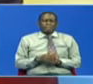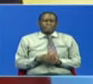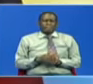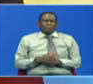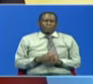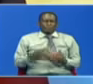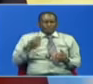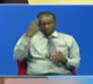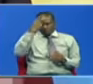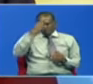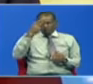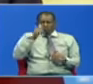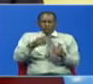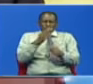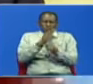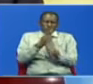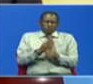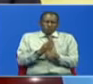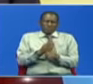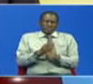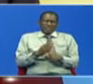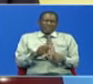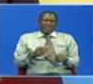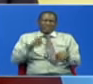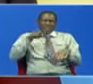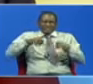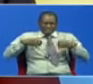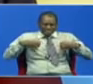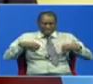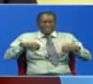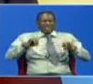philosophy that is used in trying to